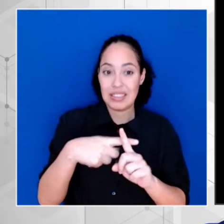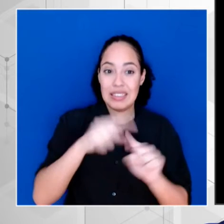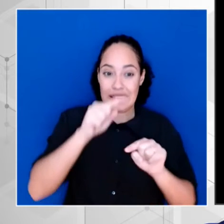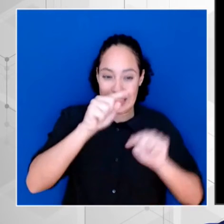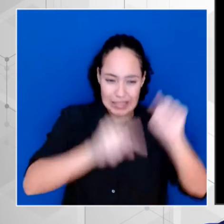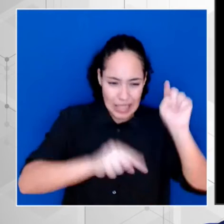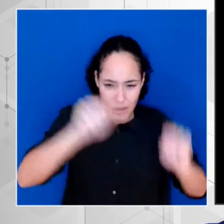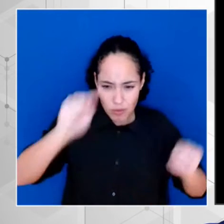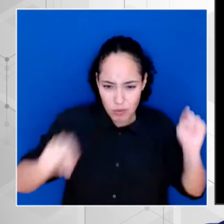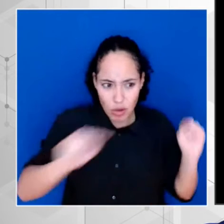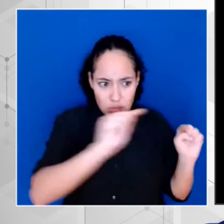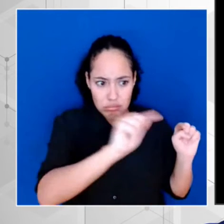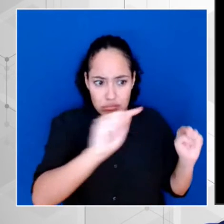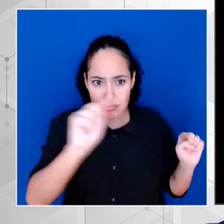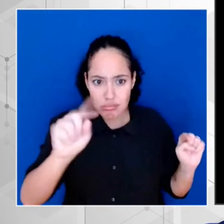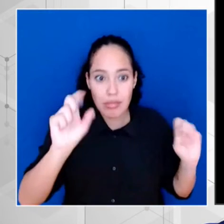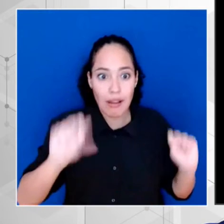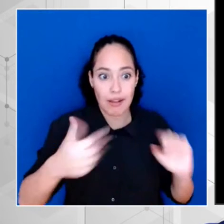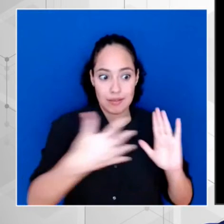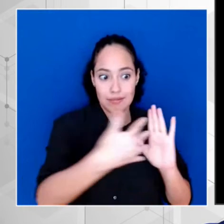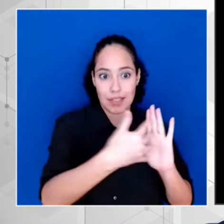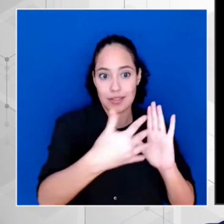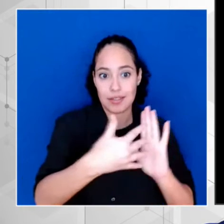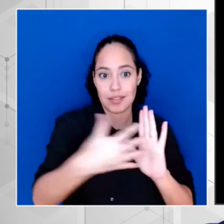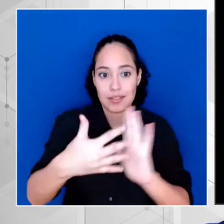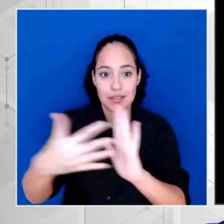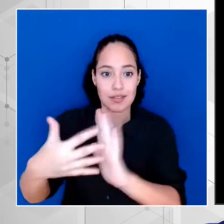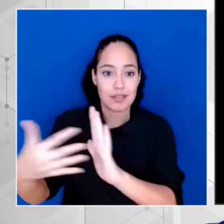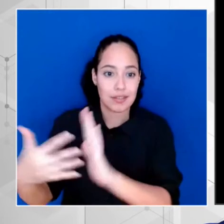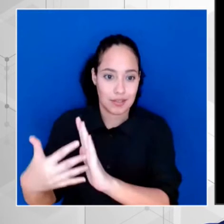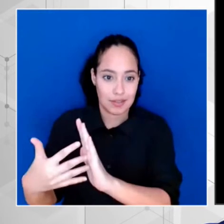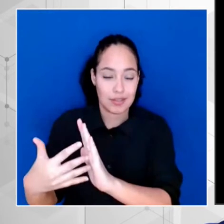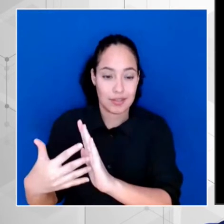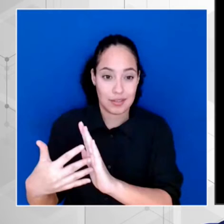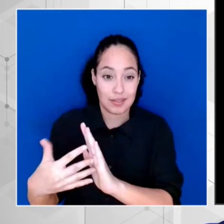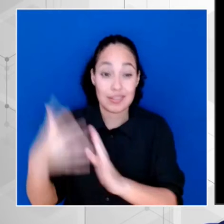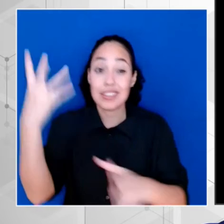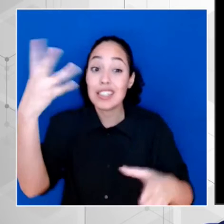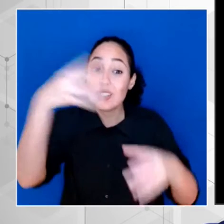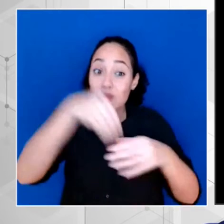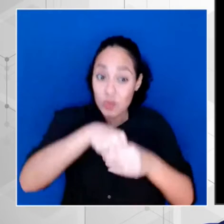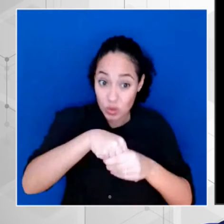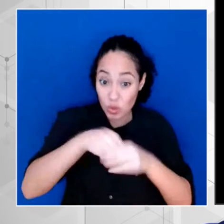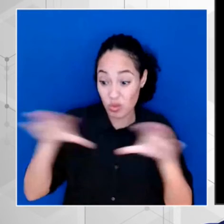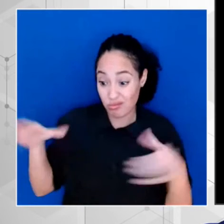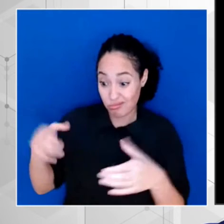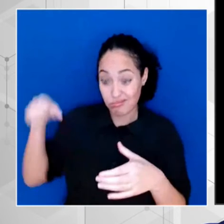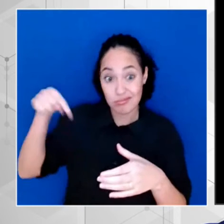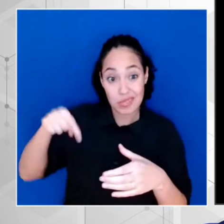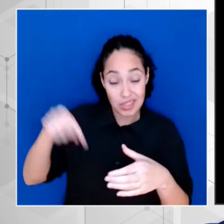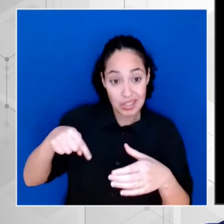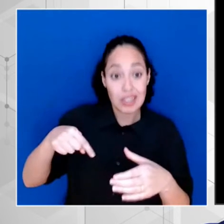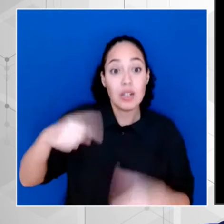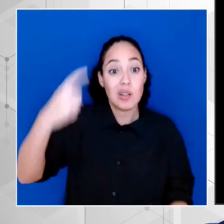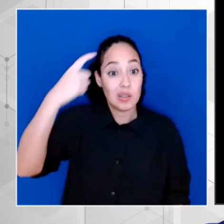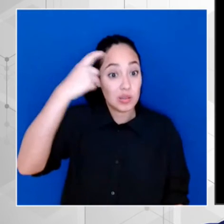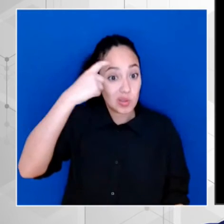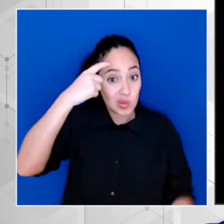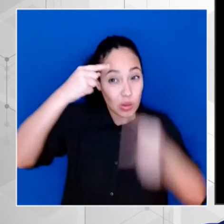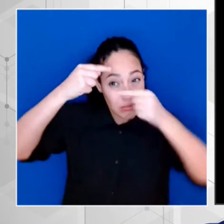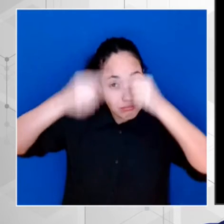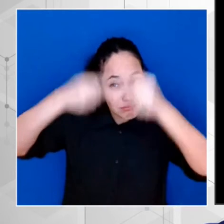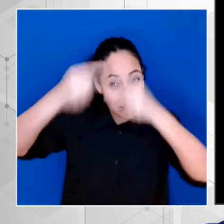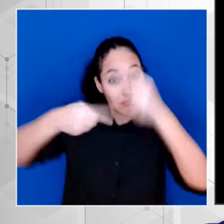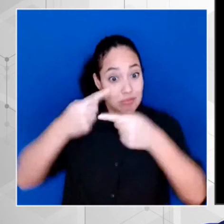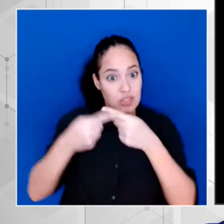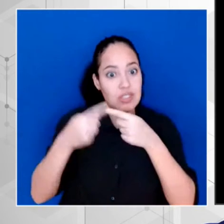different approach, but it's worth the effort because neurodiverse testers out-of-the-box insights and thinking are